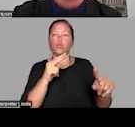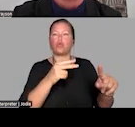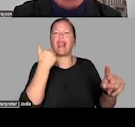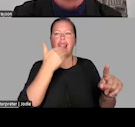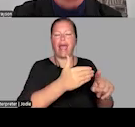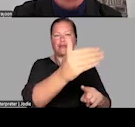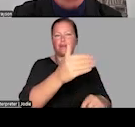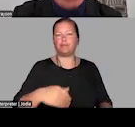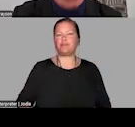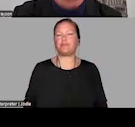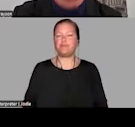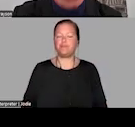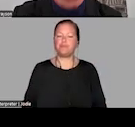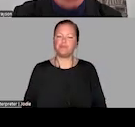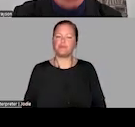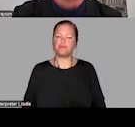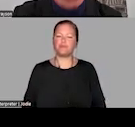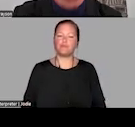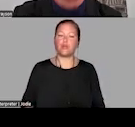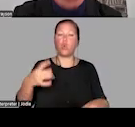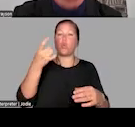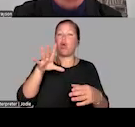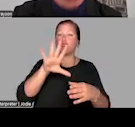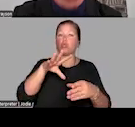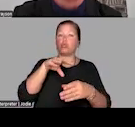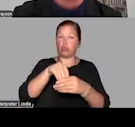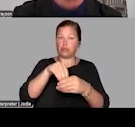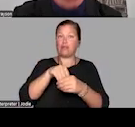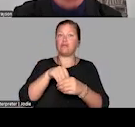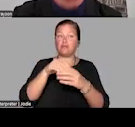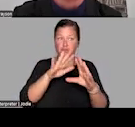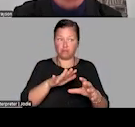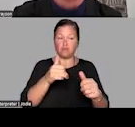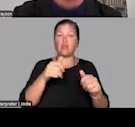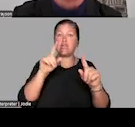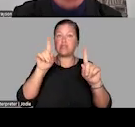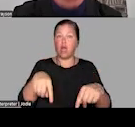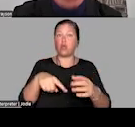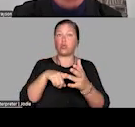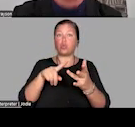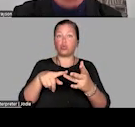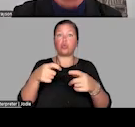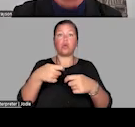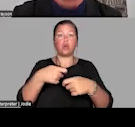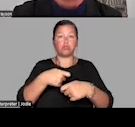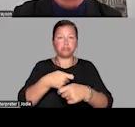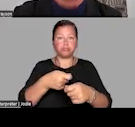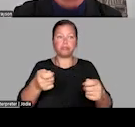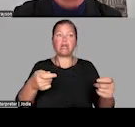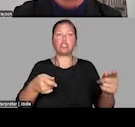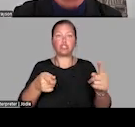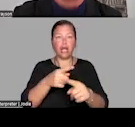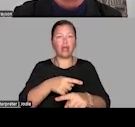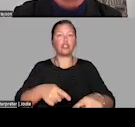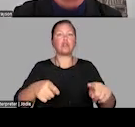Once you have your content and it's starting to be disseminated or transformed for some reasons, there are a